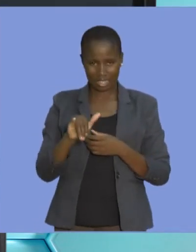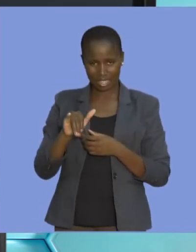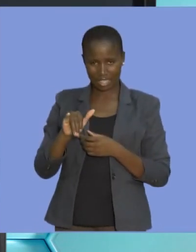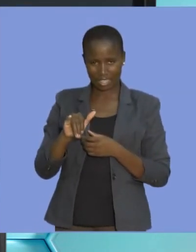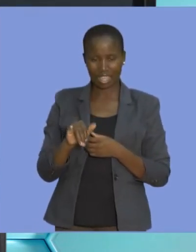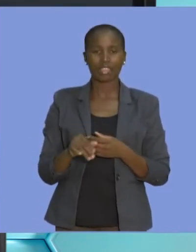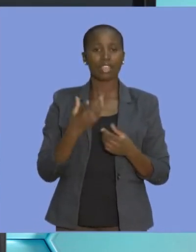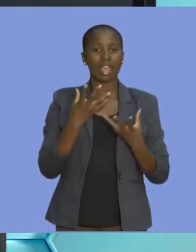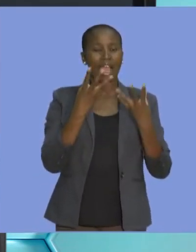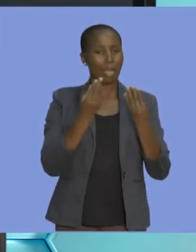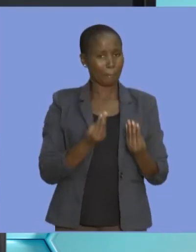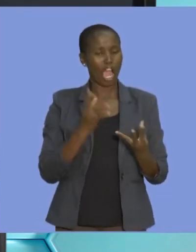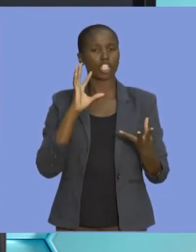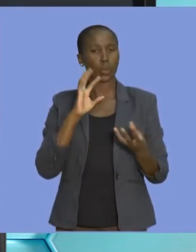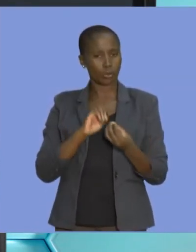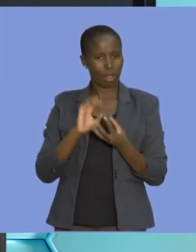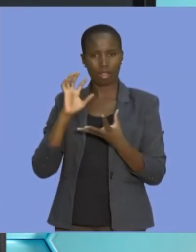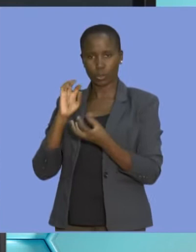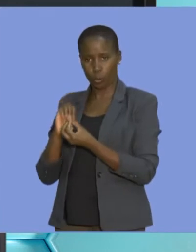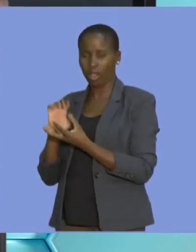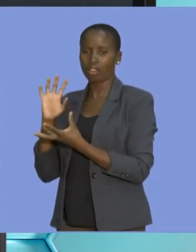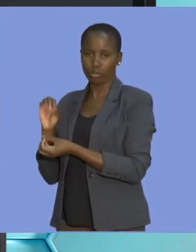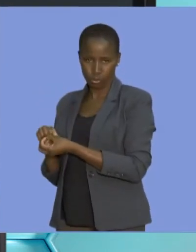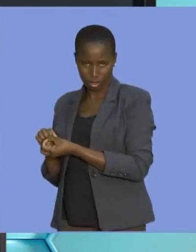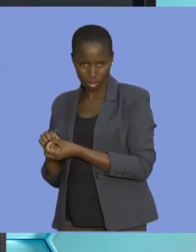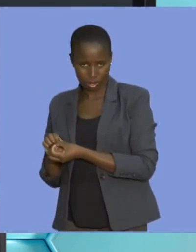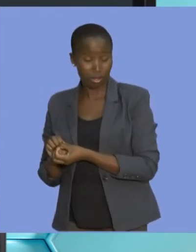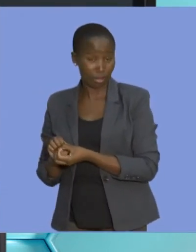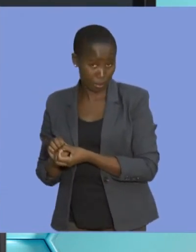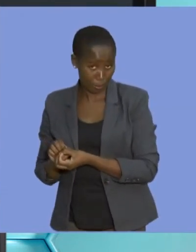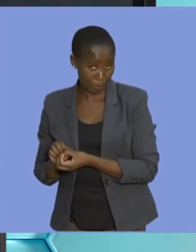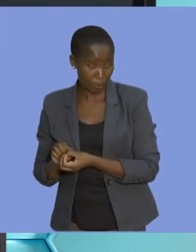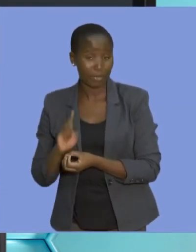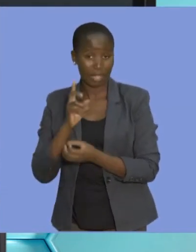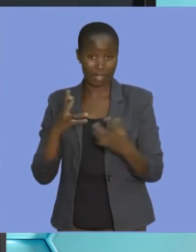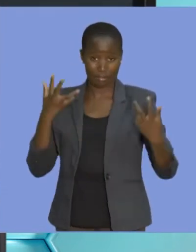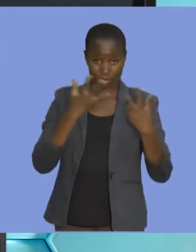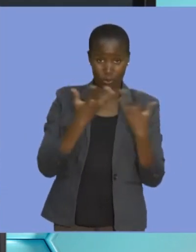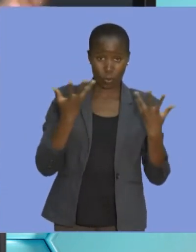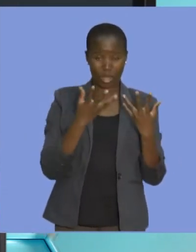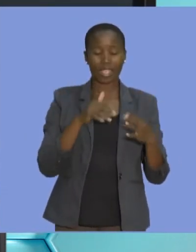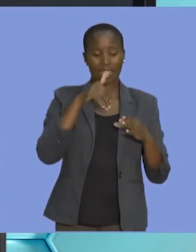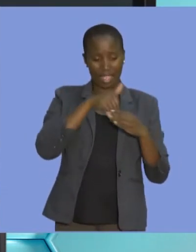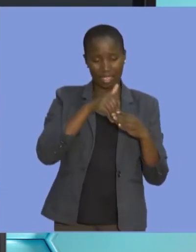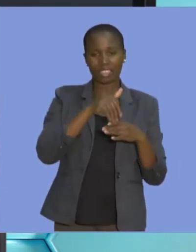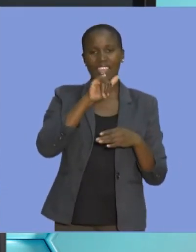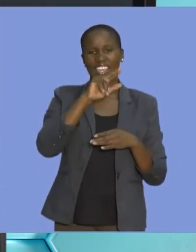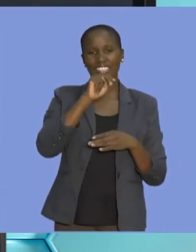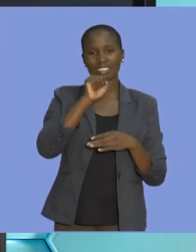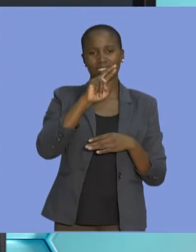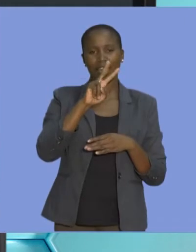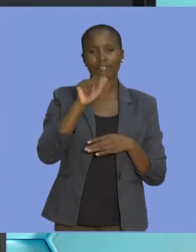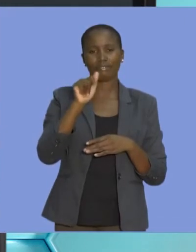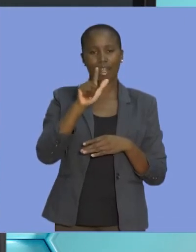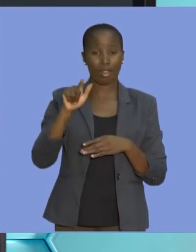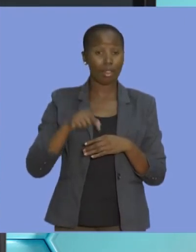the total within that interval. Are we all together? Raw data, random numbers,